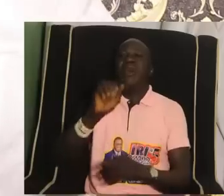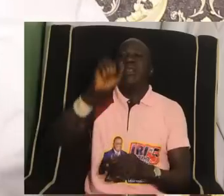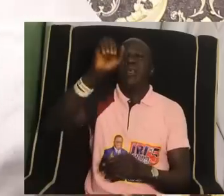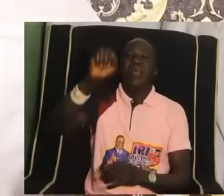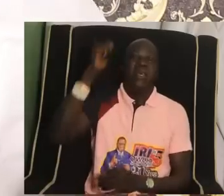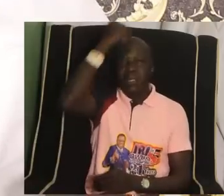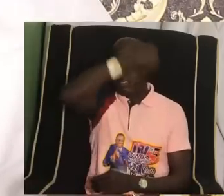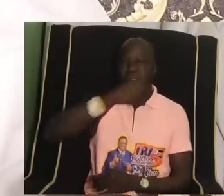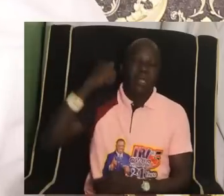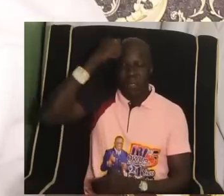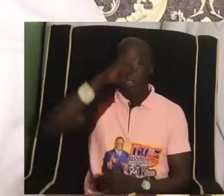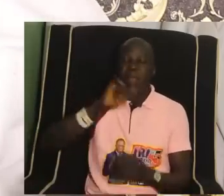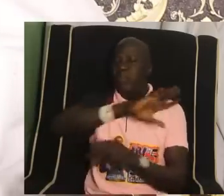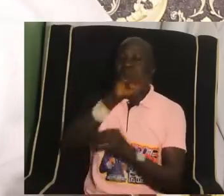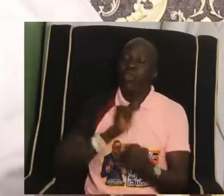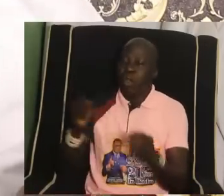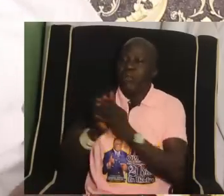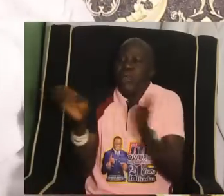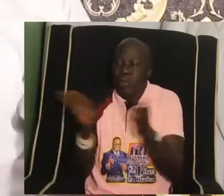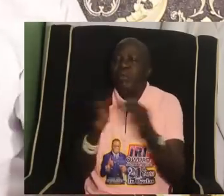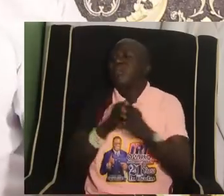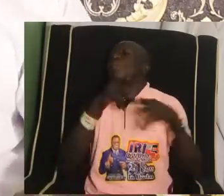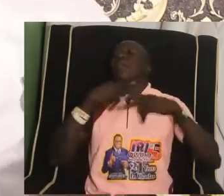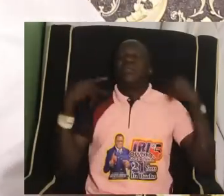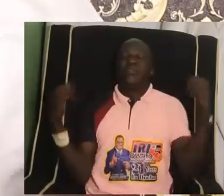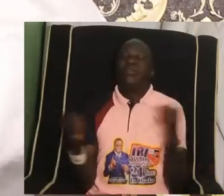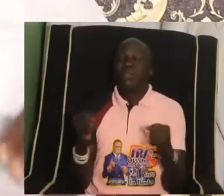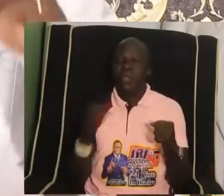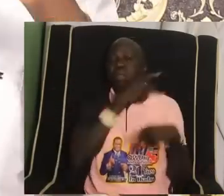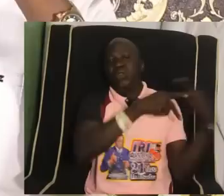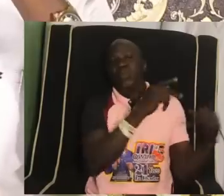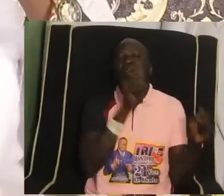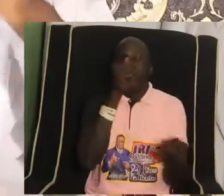Your life will rise. If you are in South Africa, you want to have a contact with the prophet,